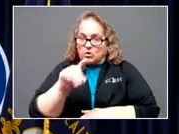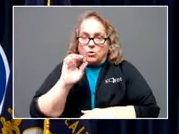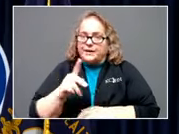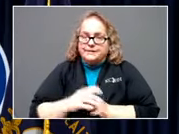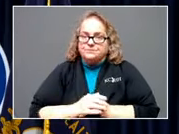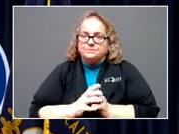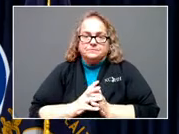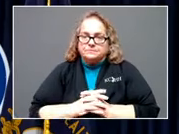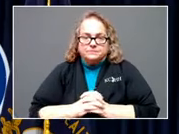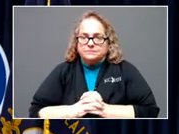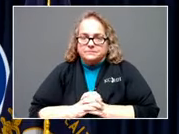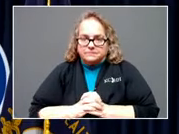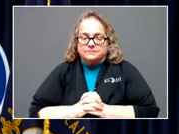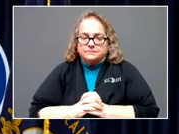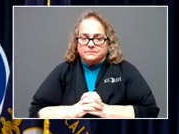Good. Grayson.